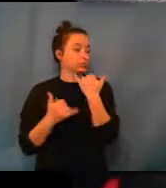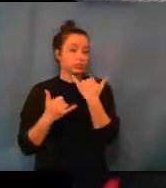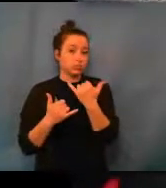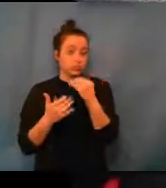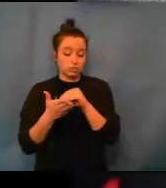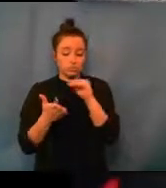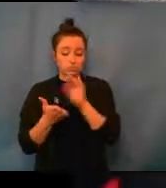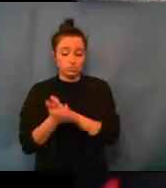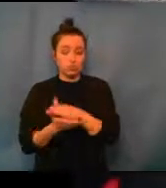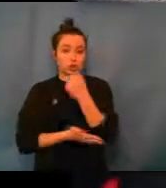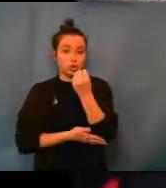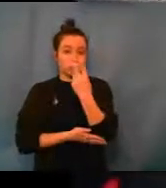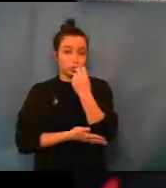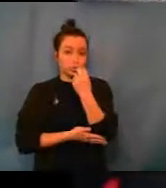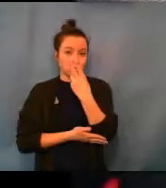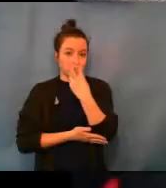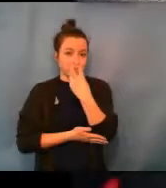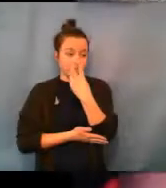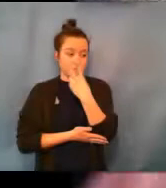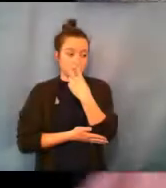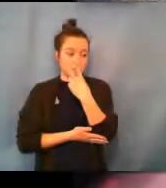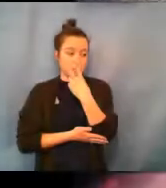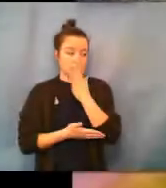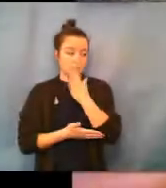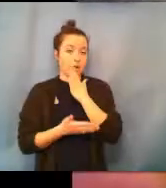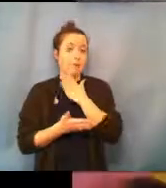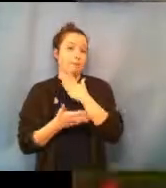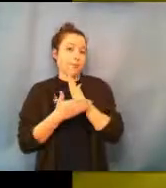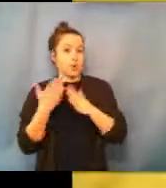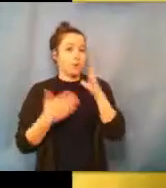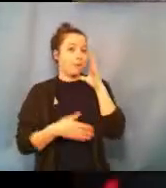write 12 as my part that's missing.